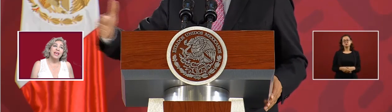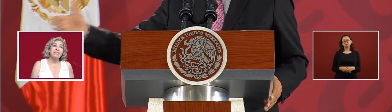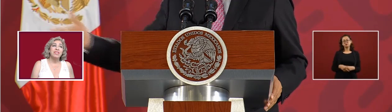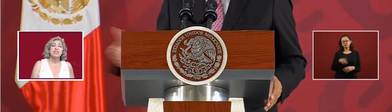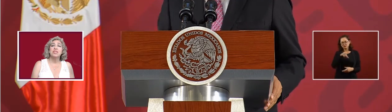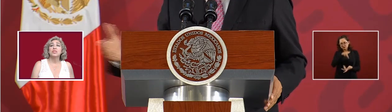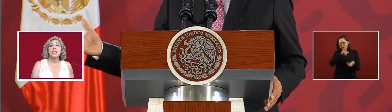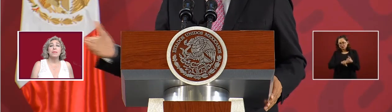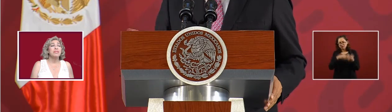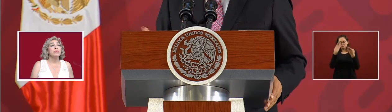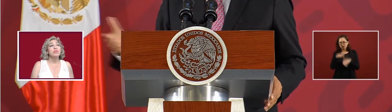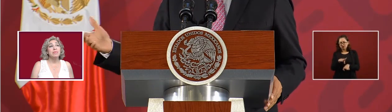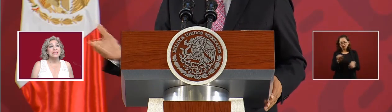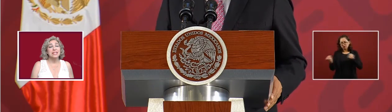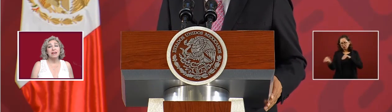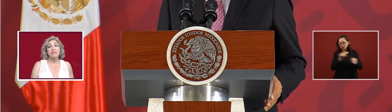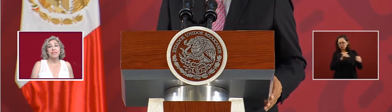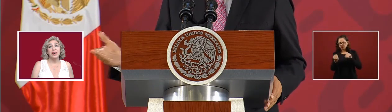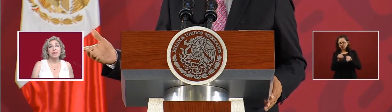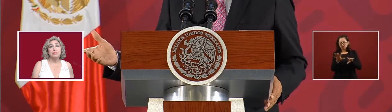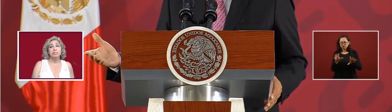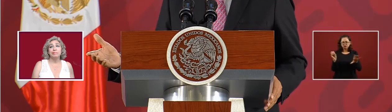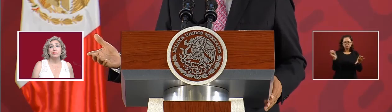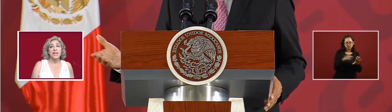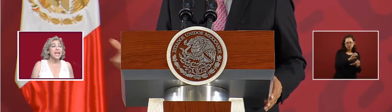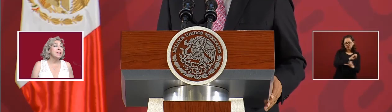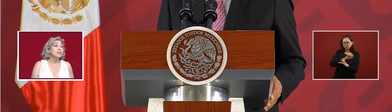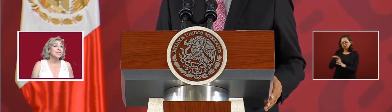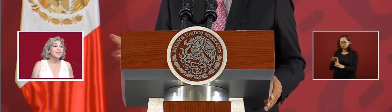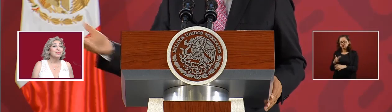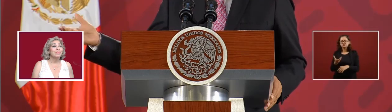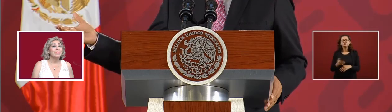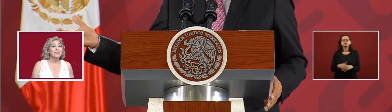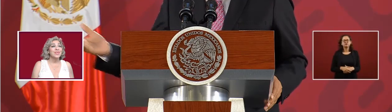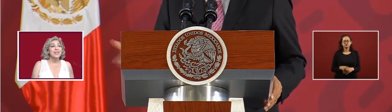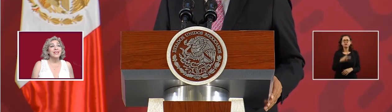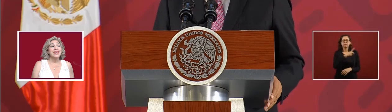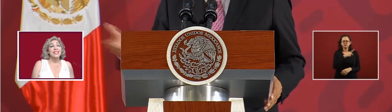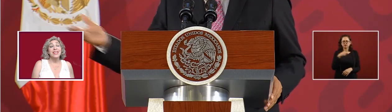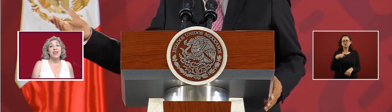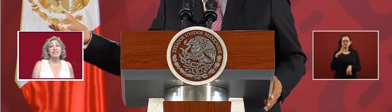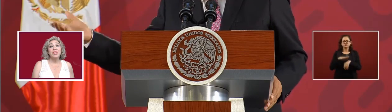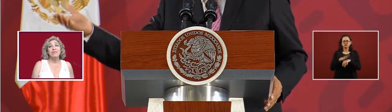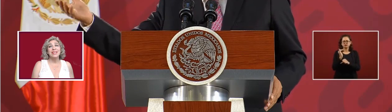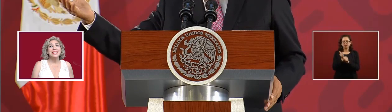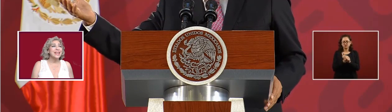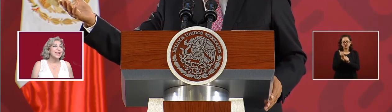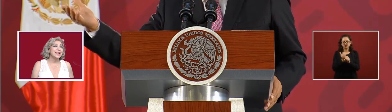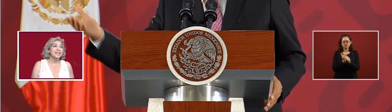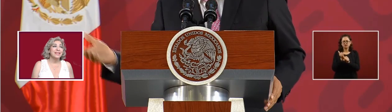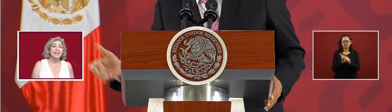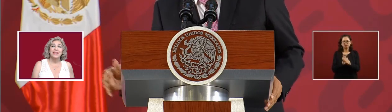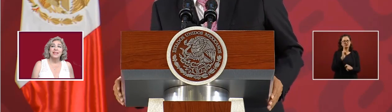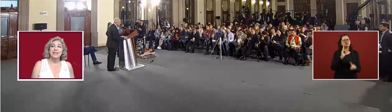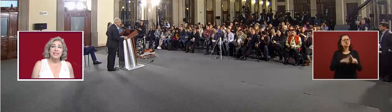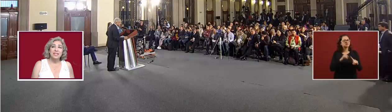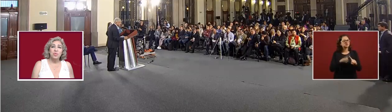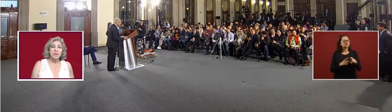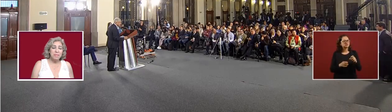if there's those type of movements of accounts then you have to investigate it